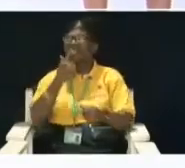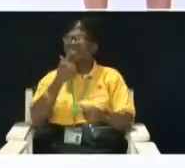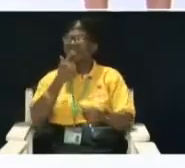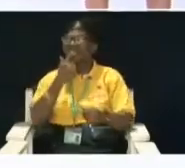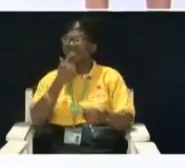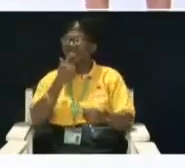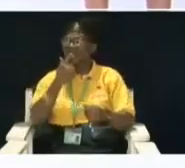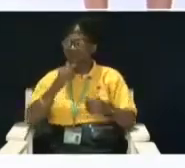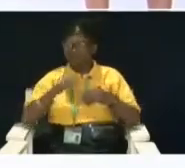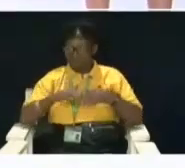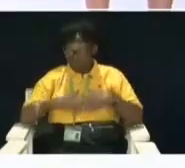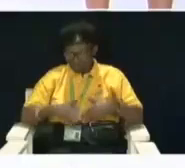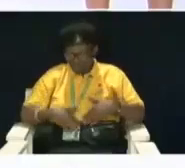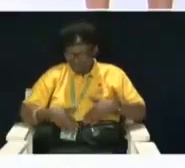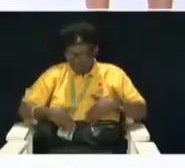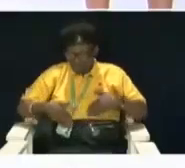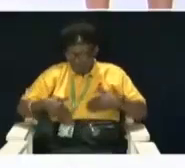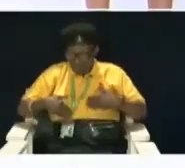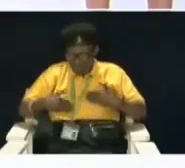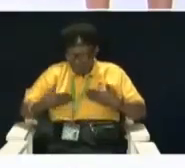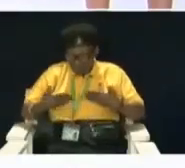Every